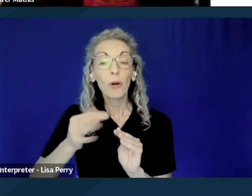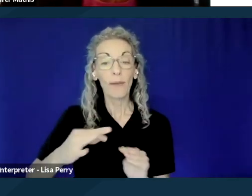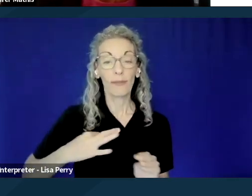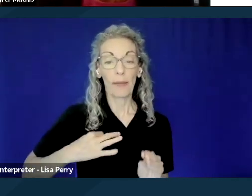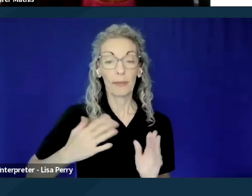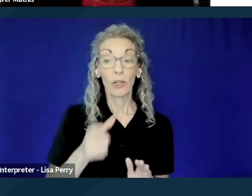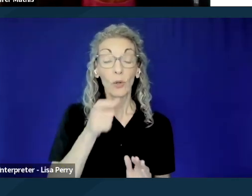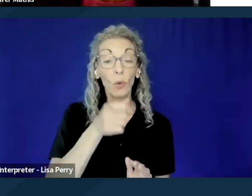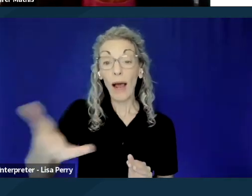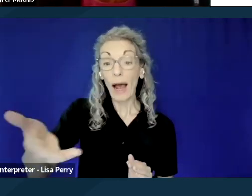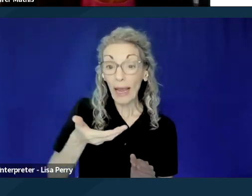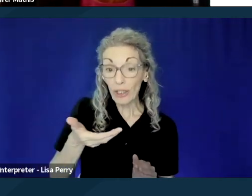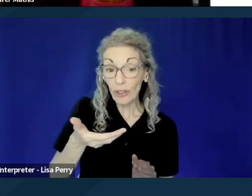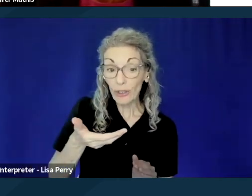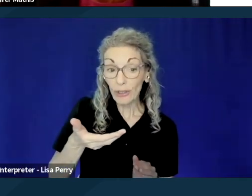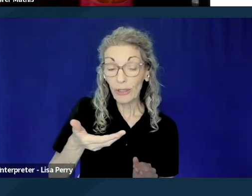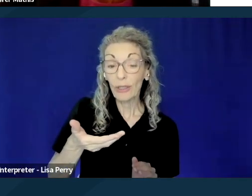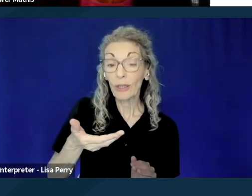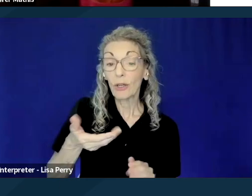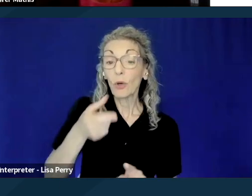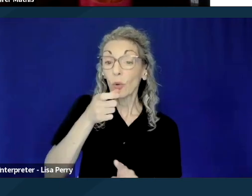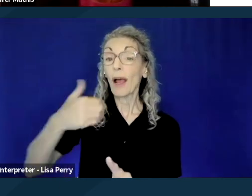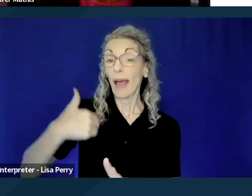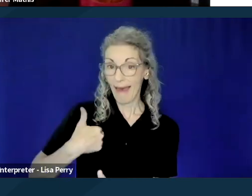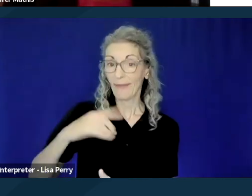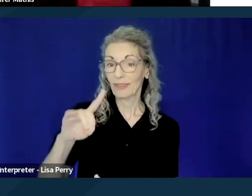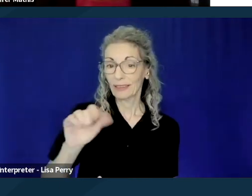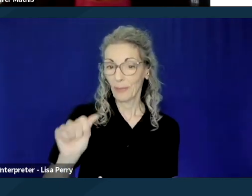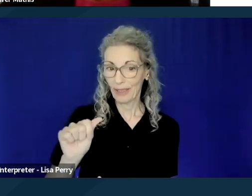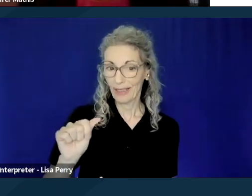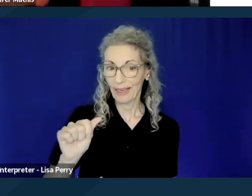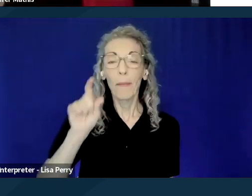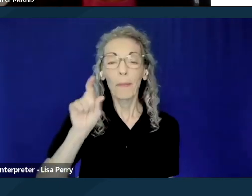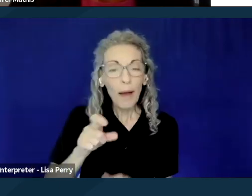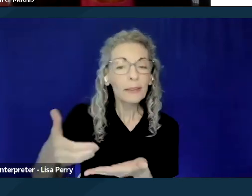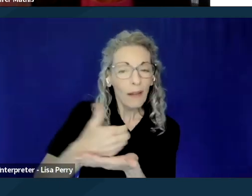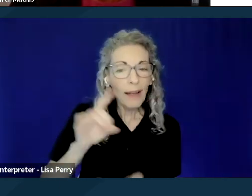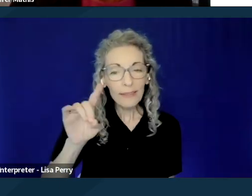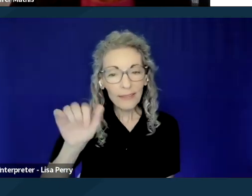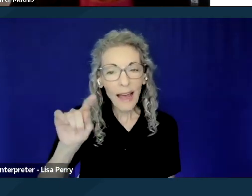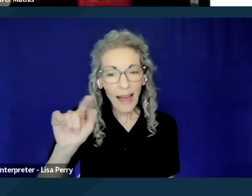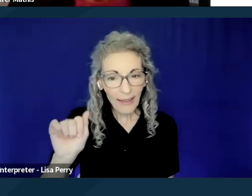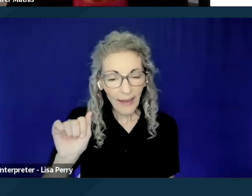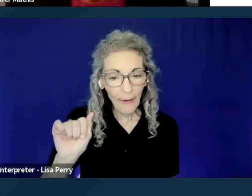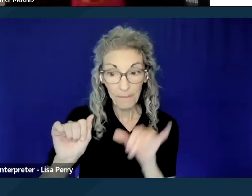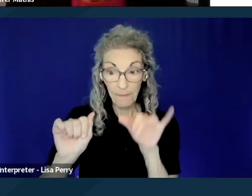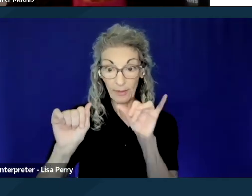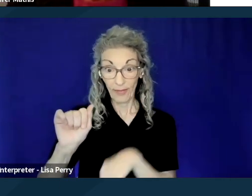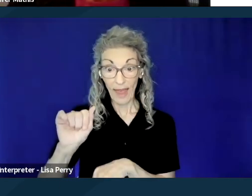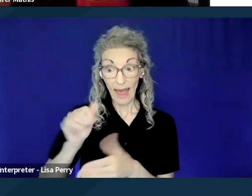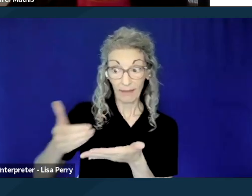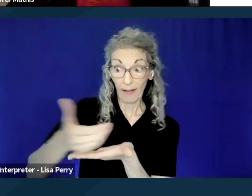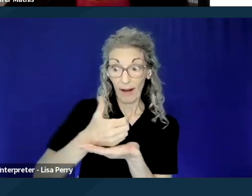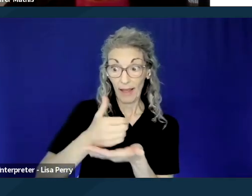and those who were hired who had disabilities. And so that data collection enables